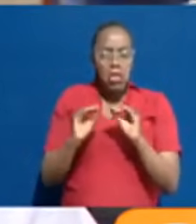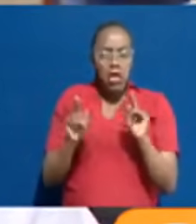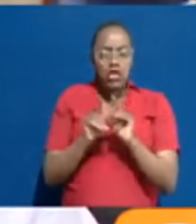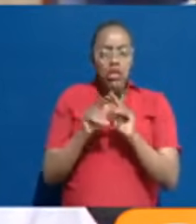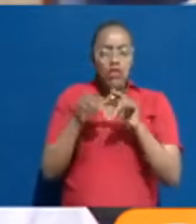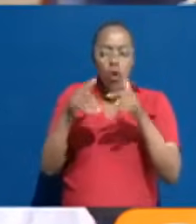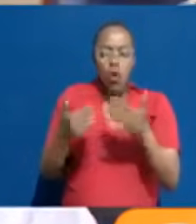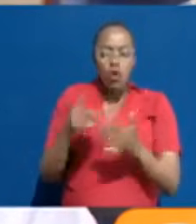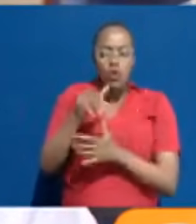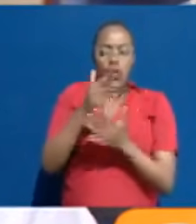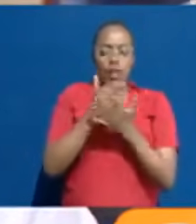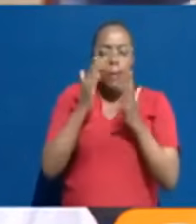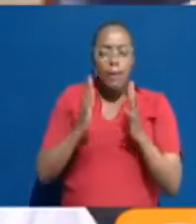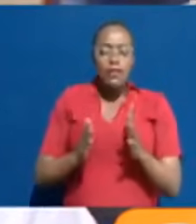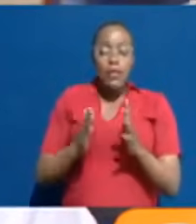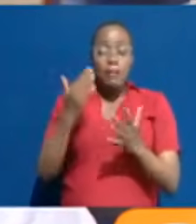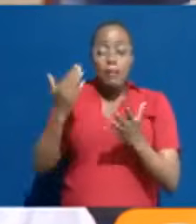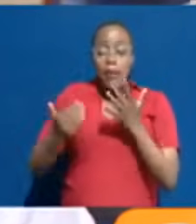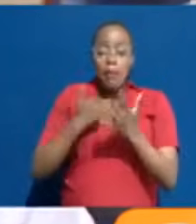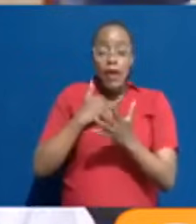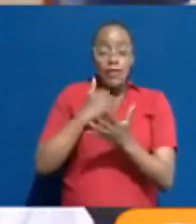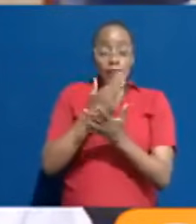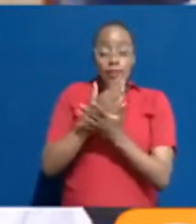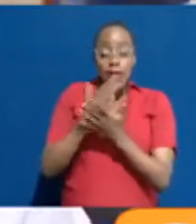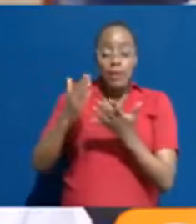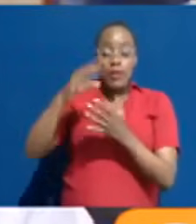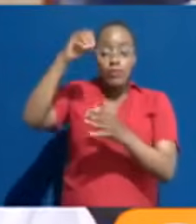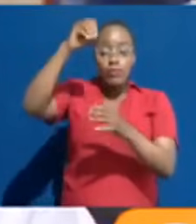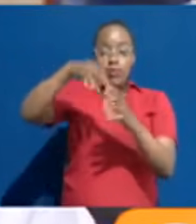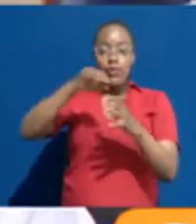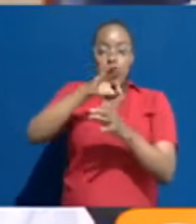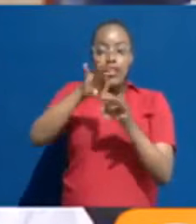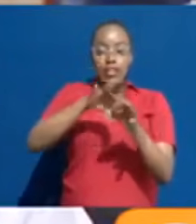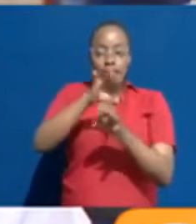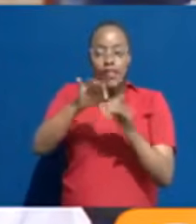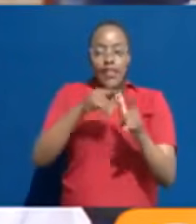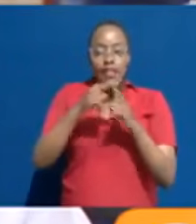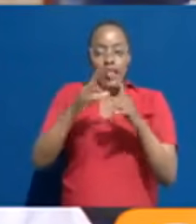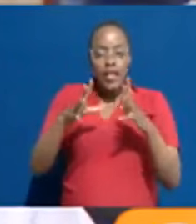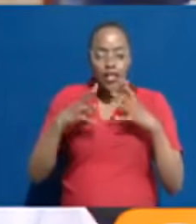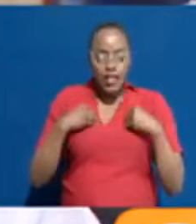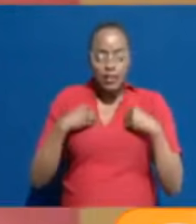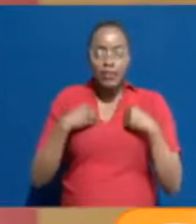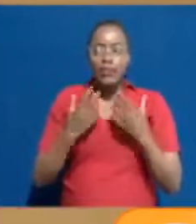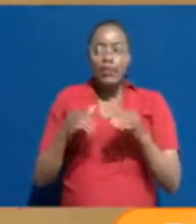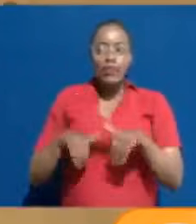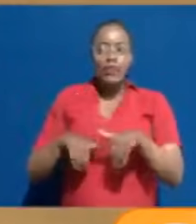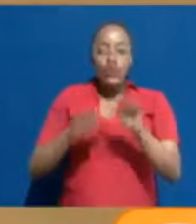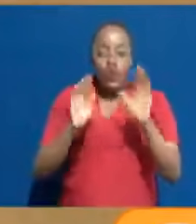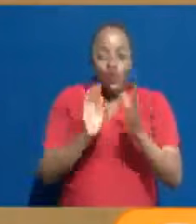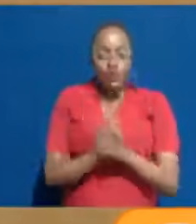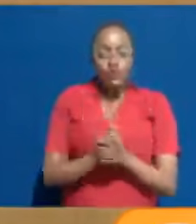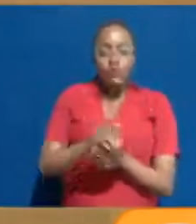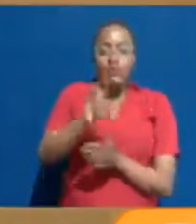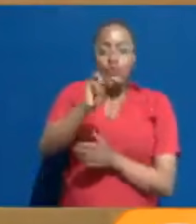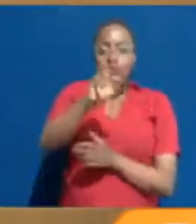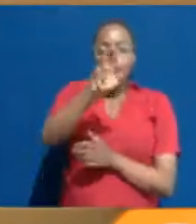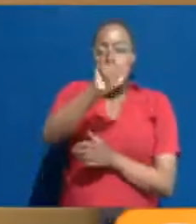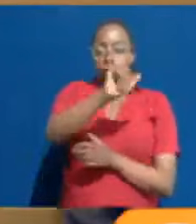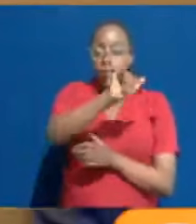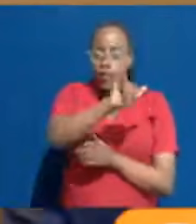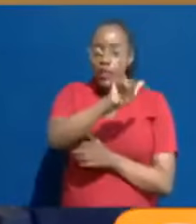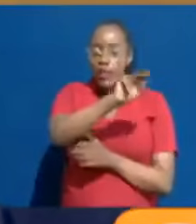hivyo hamjui lazima awe kuna kitu aliwekewa kwa hiyo chai ndio akakubali kumfuata. Marianne's father has